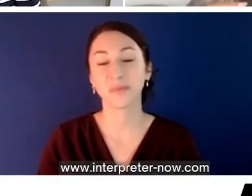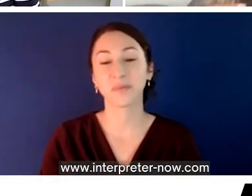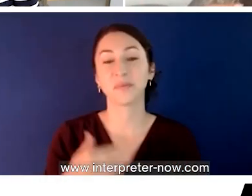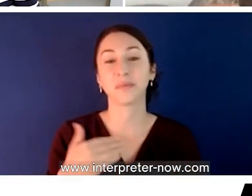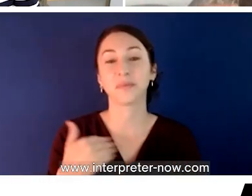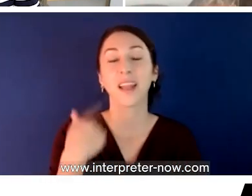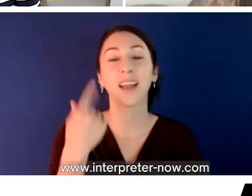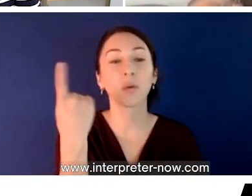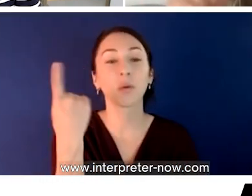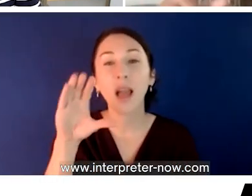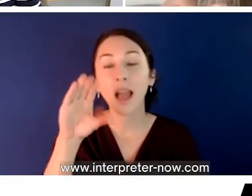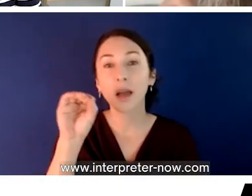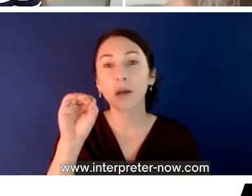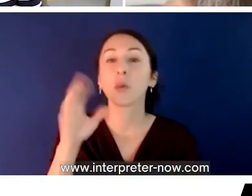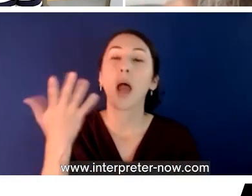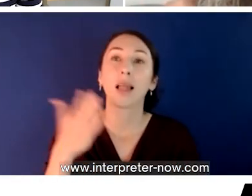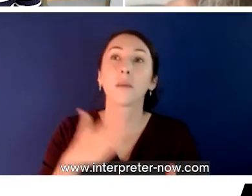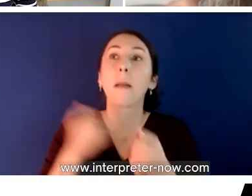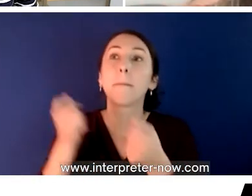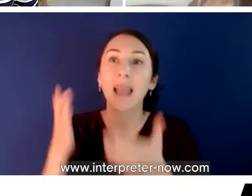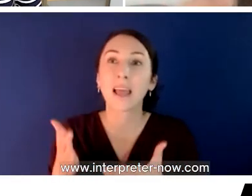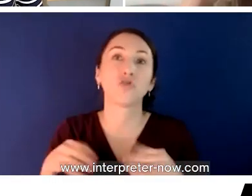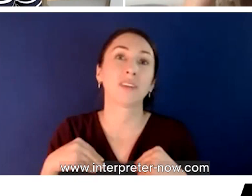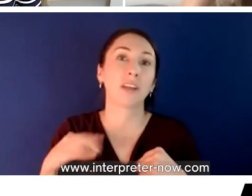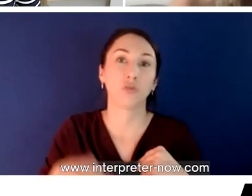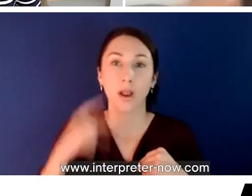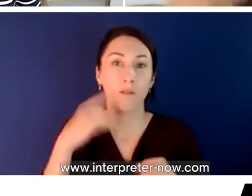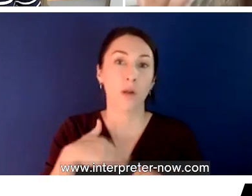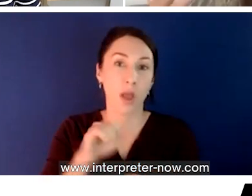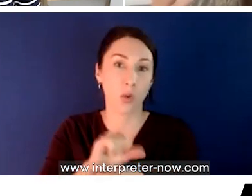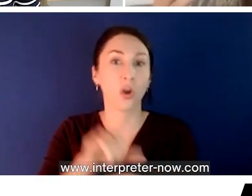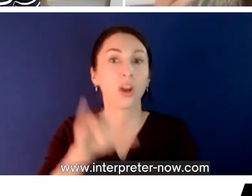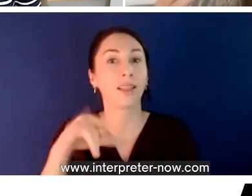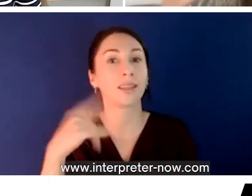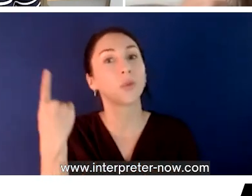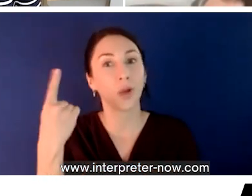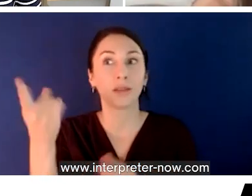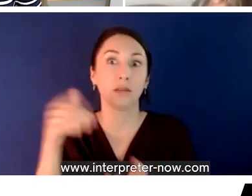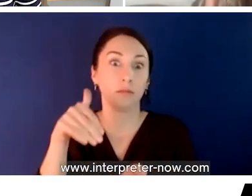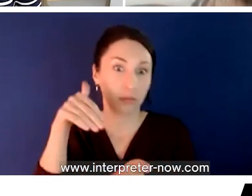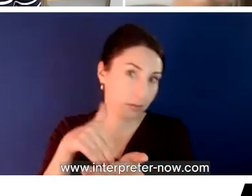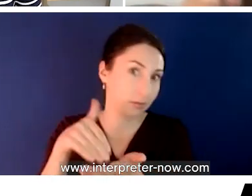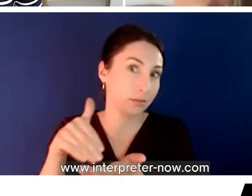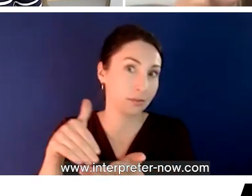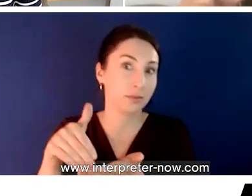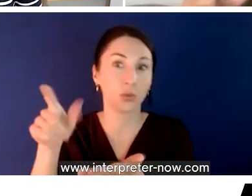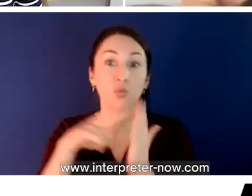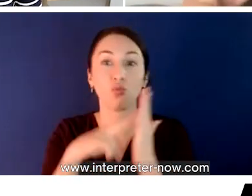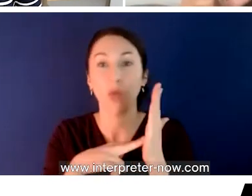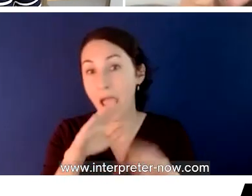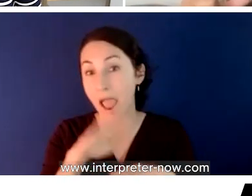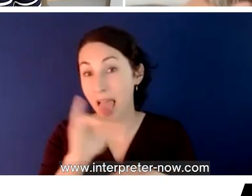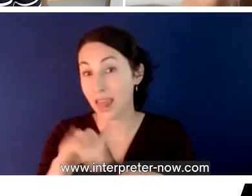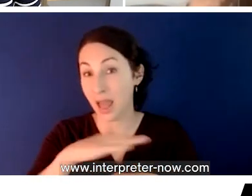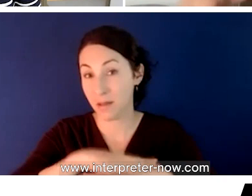example. We had one company my manager takes credit for my work was one of their most